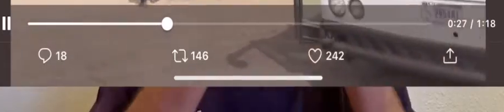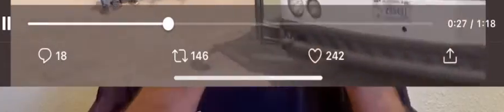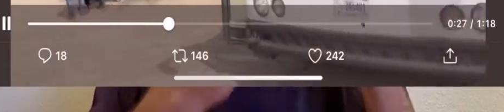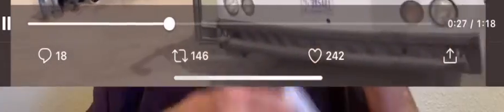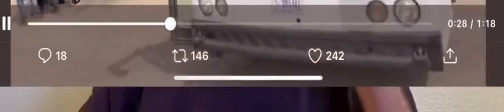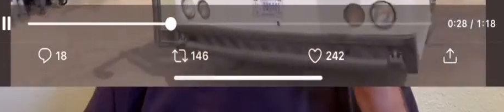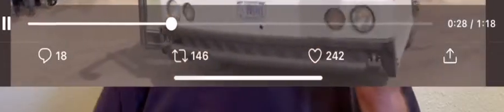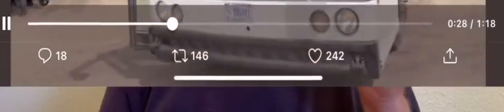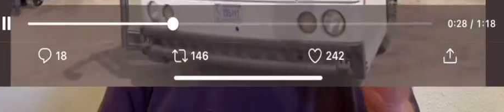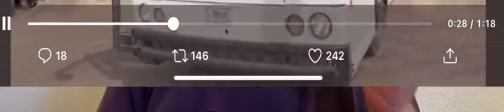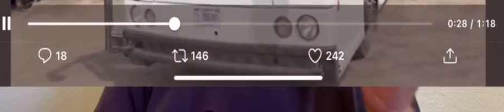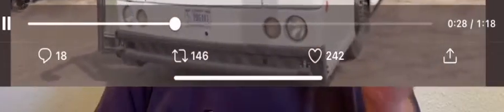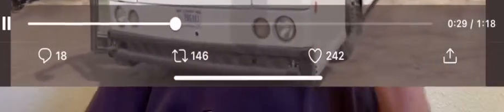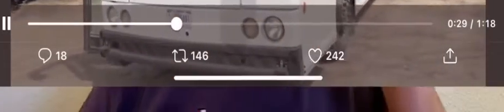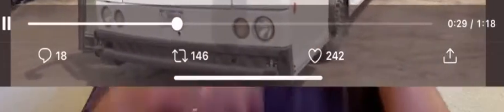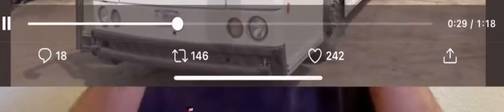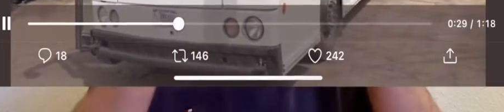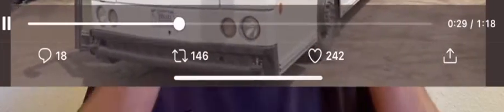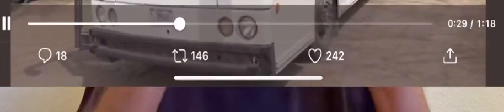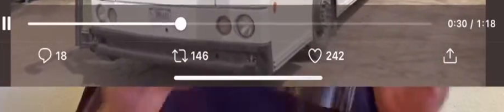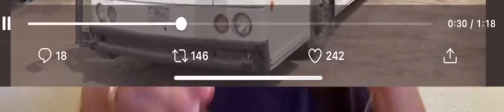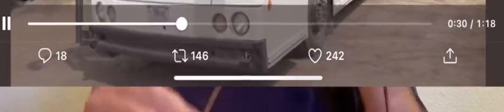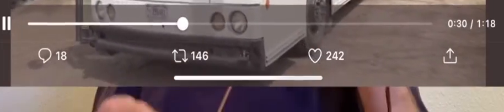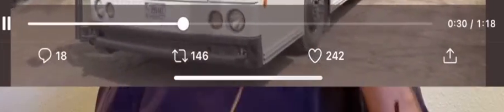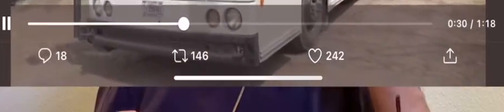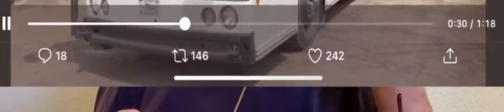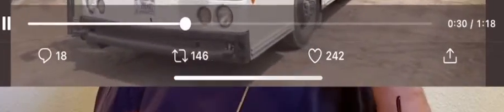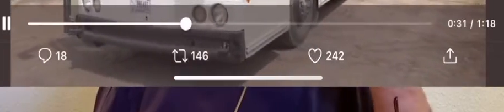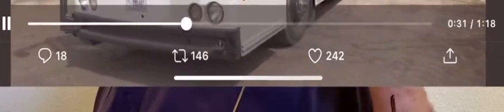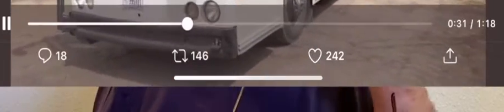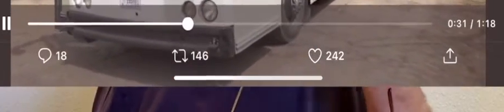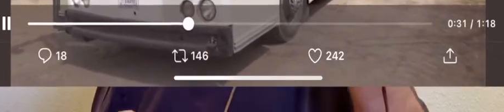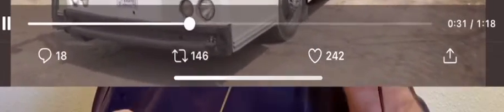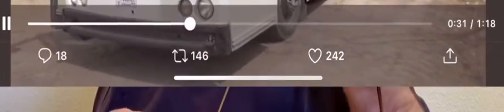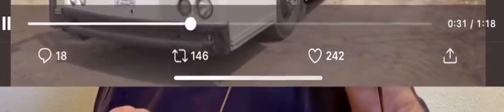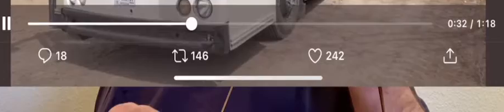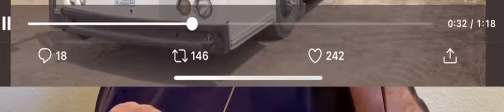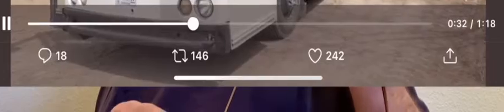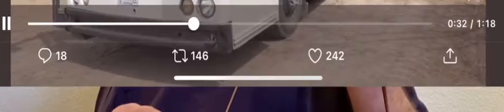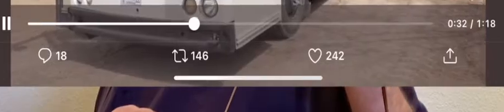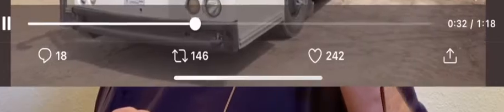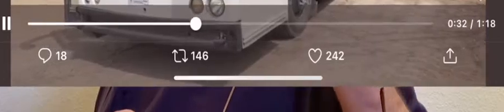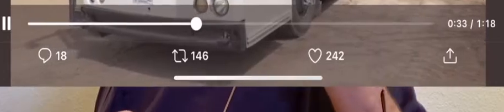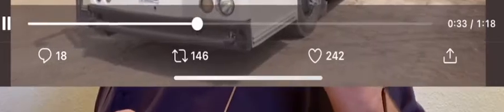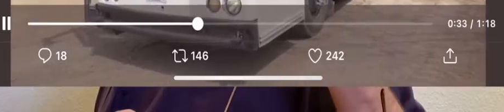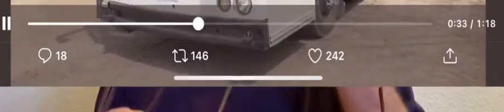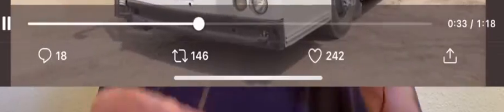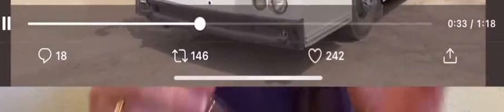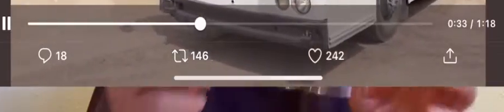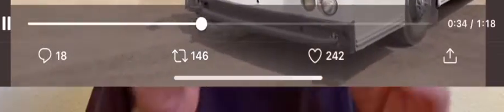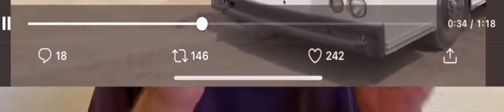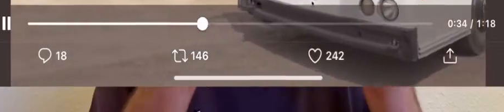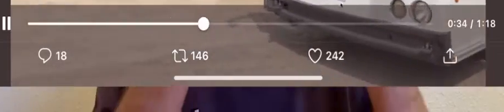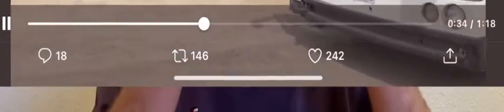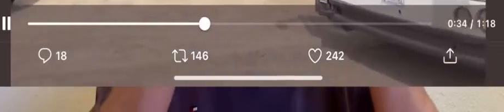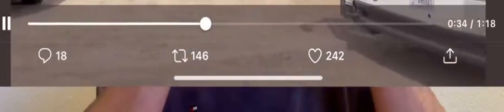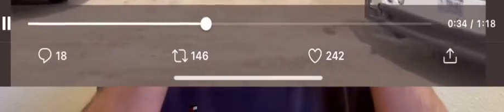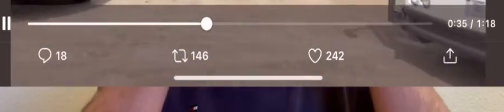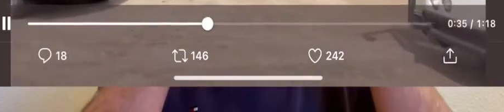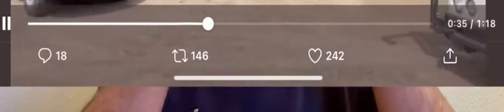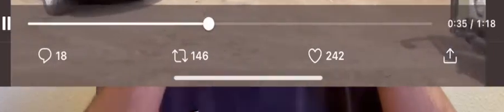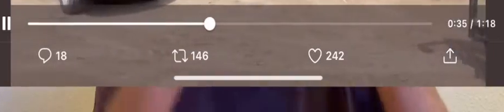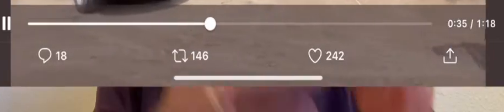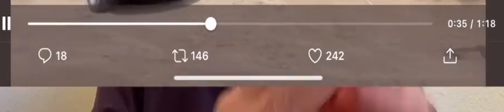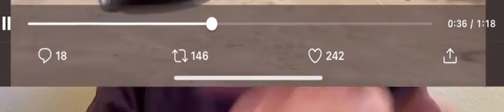Large transport bus. We could tell it was going to happen because we saw the bus coming down. Anytime you see these big white buses, you know it's going to be a large group of people.